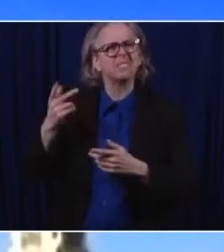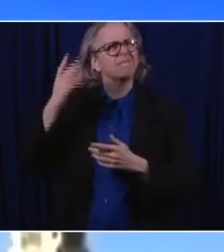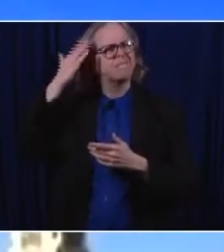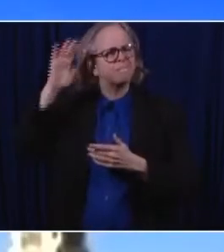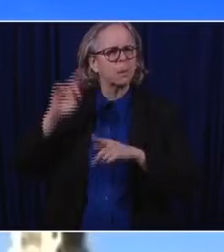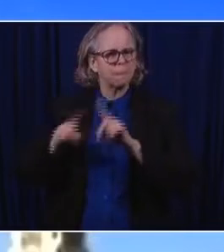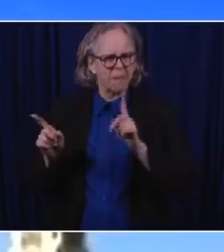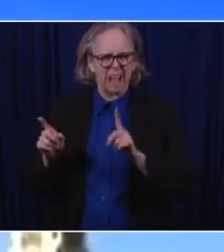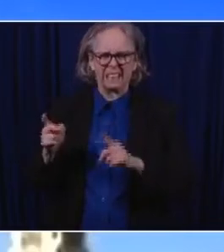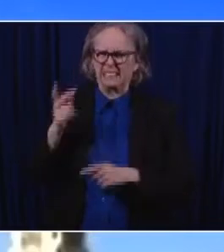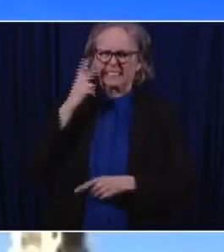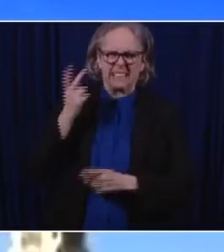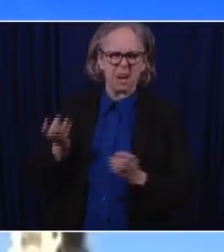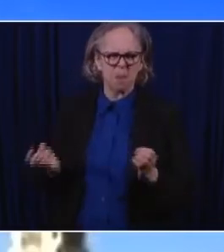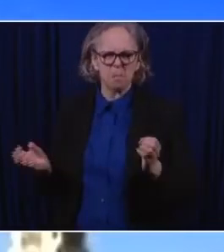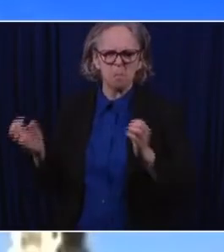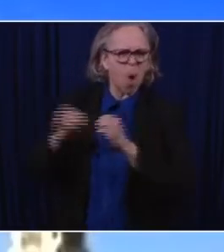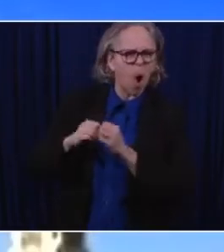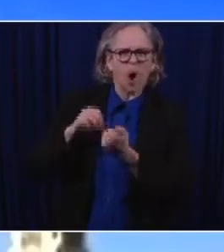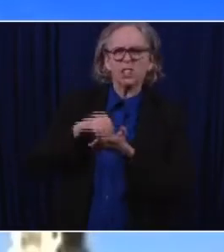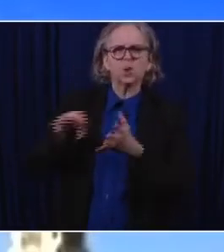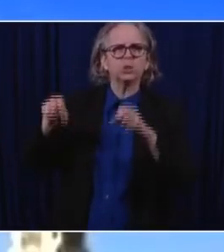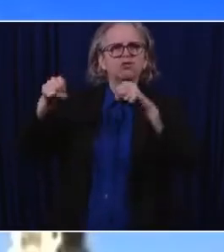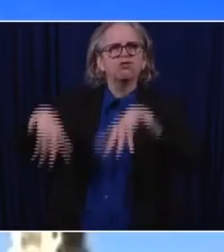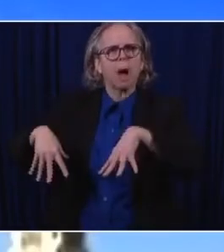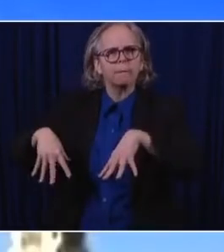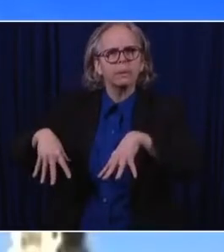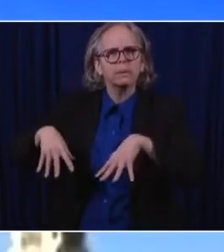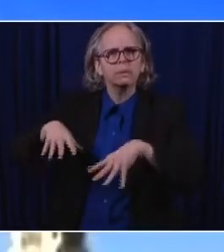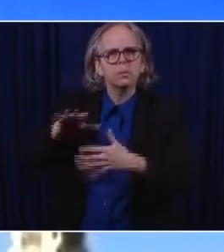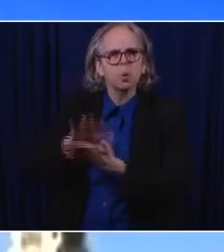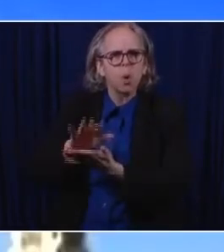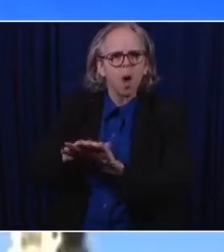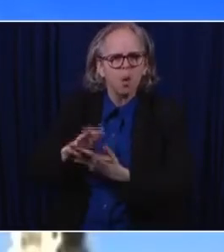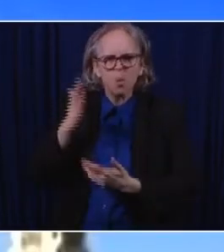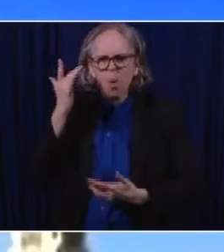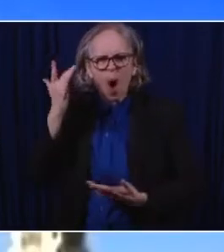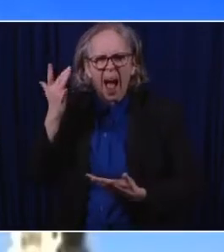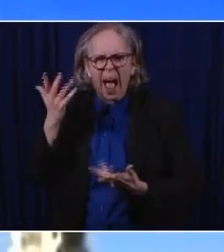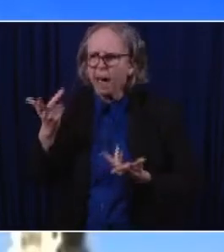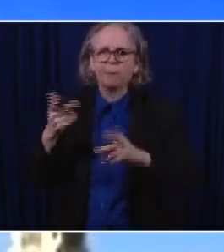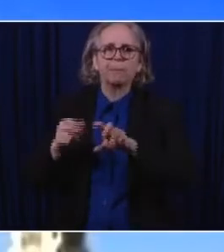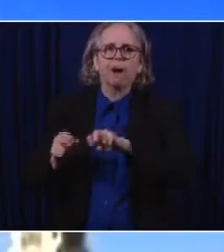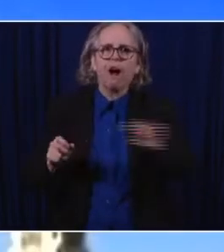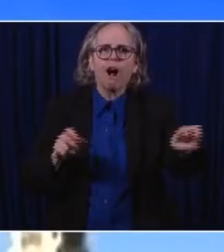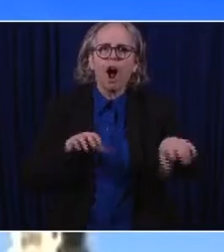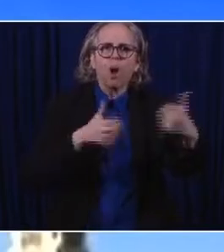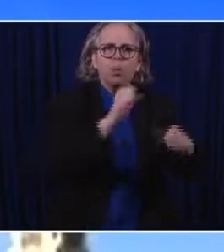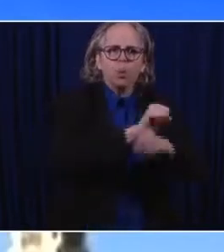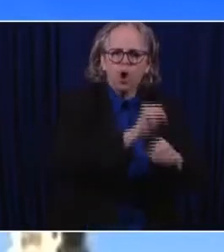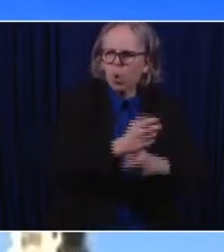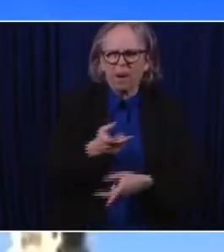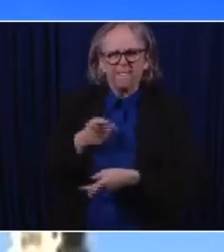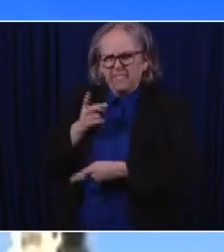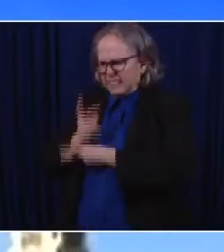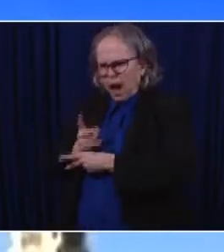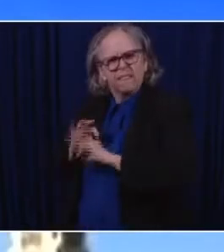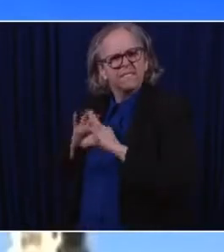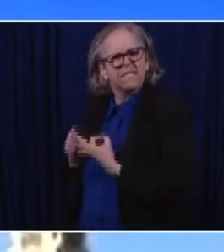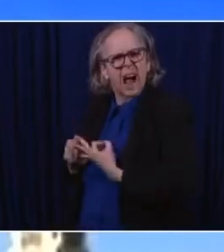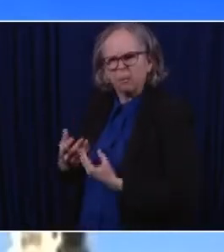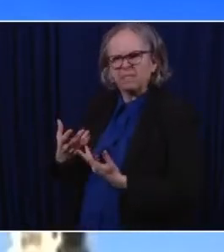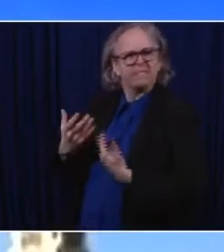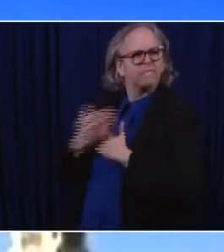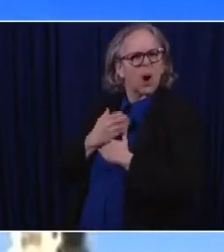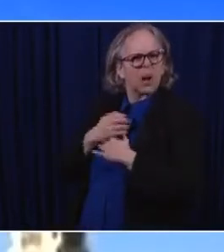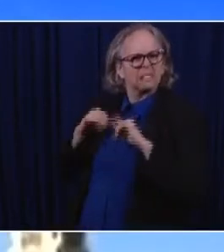to get a job to support a struggling family, maybe to take care of siblings or other adults, things that have taken place in their lives that